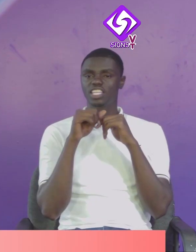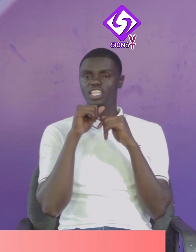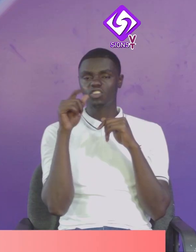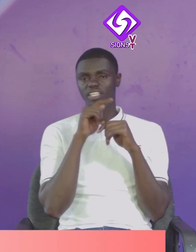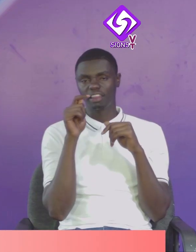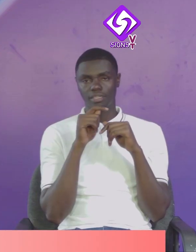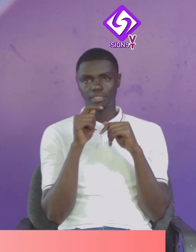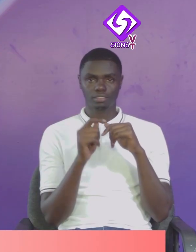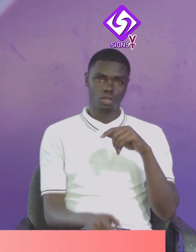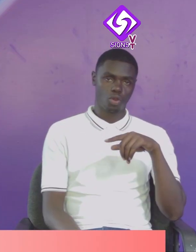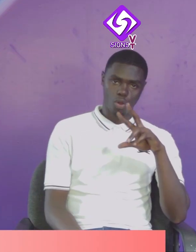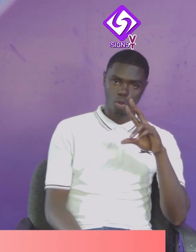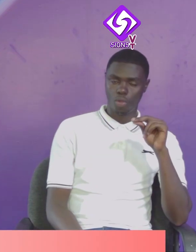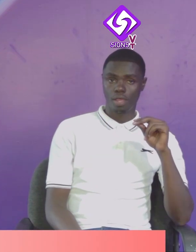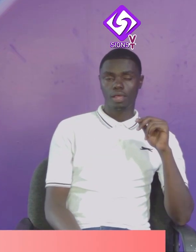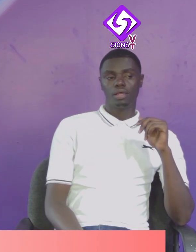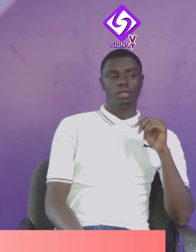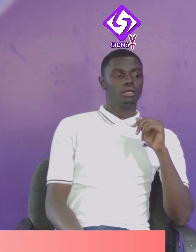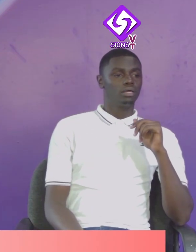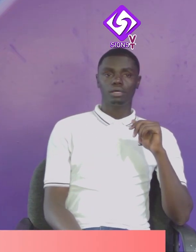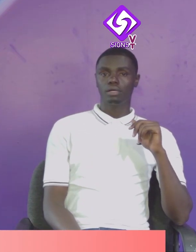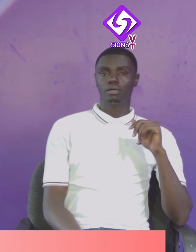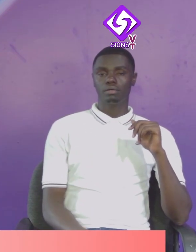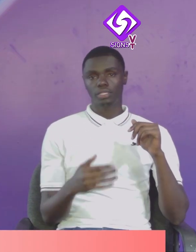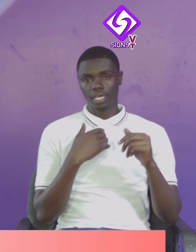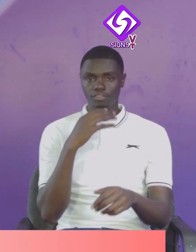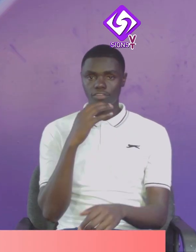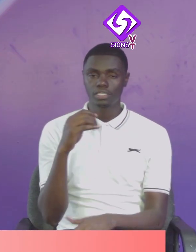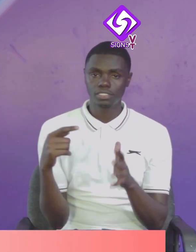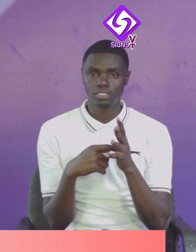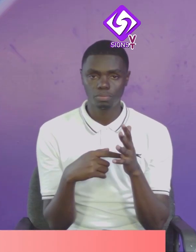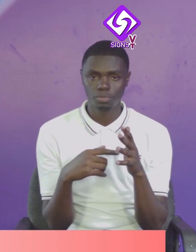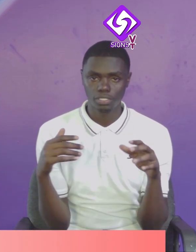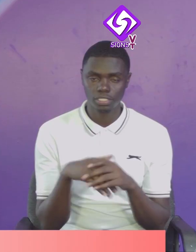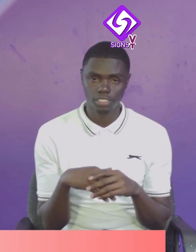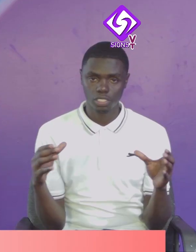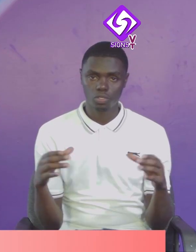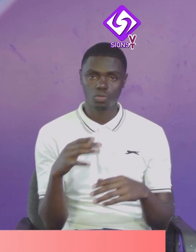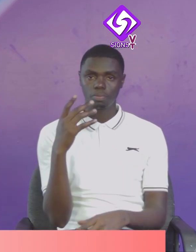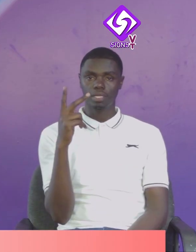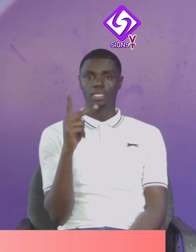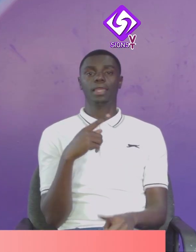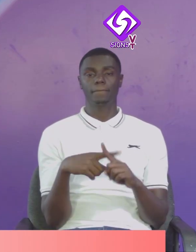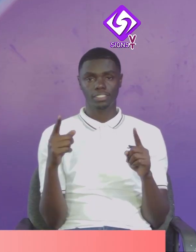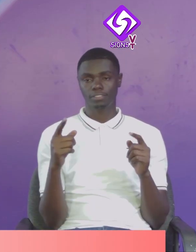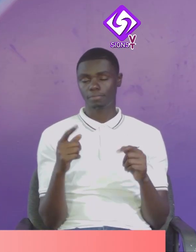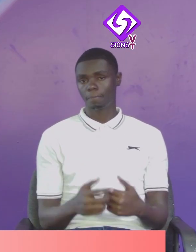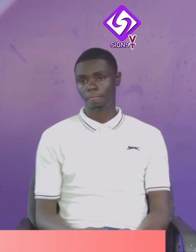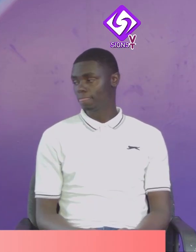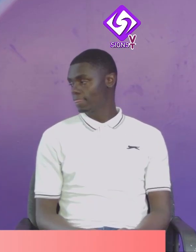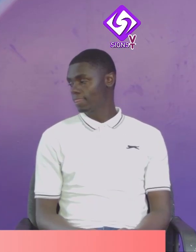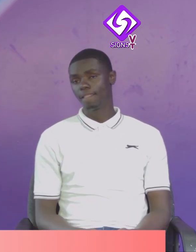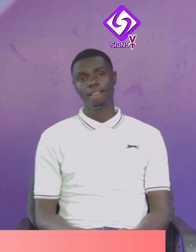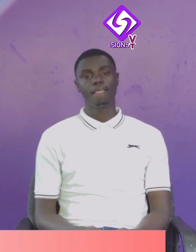back as actually they have 0 points in Group A. But Germany, despite